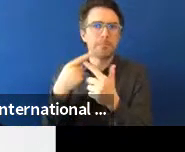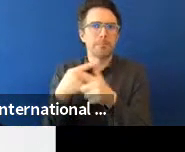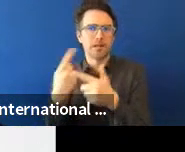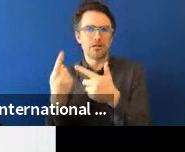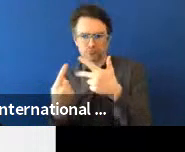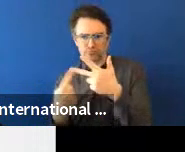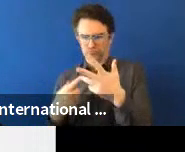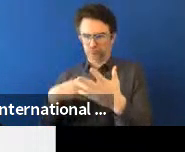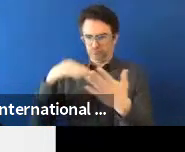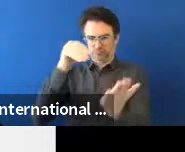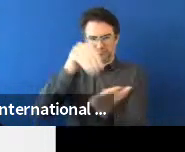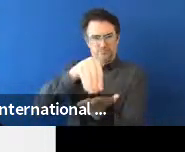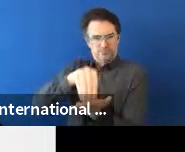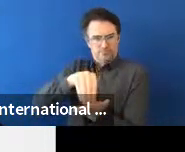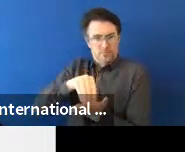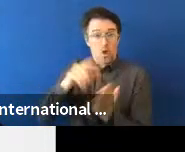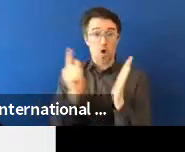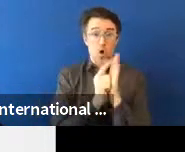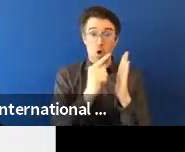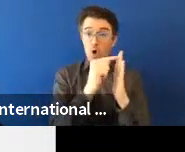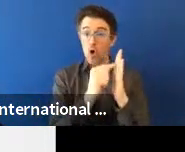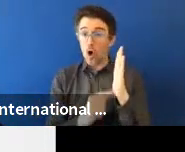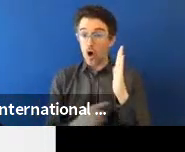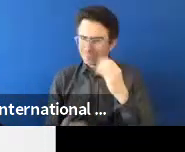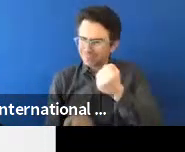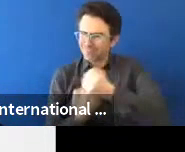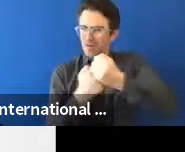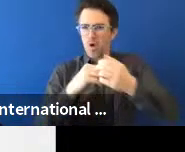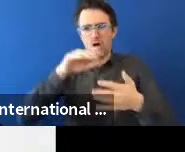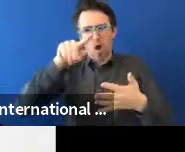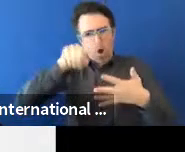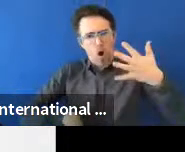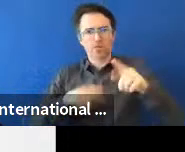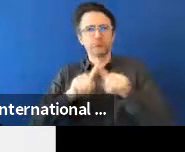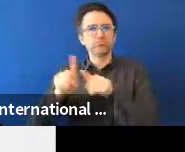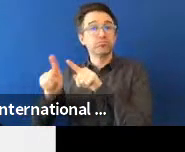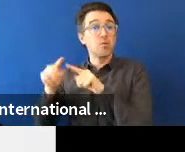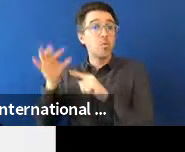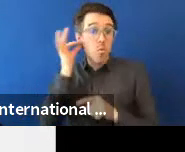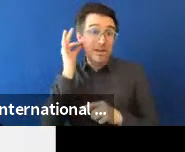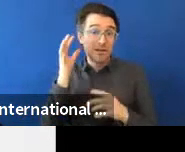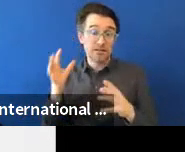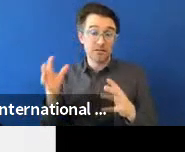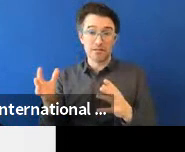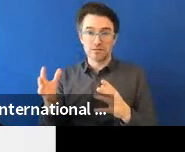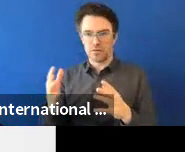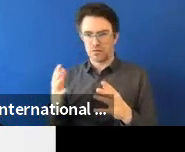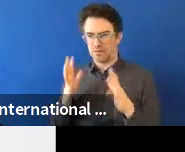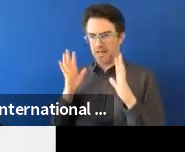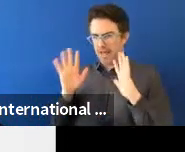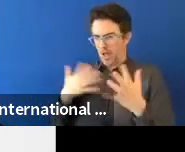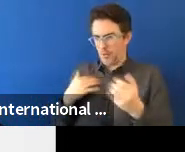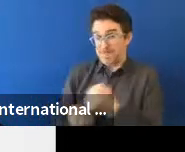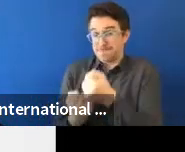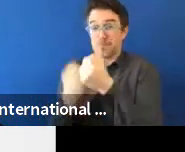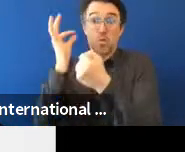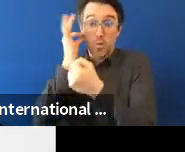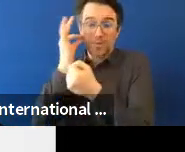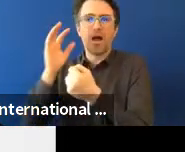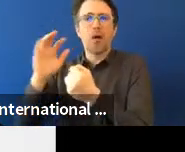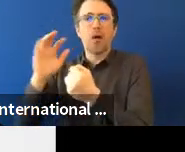10 years to set forth a broad array of specific goals and indicators for promoting women's